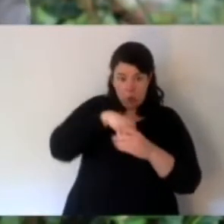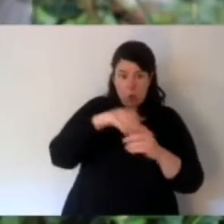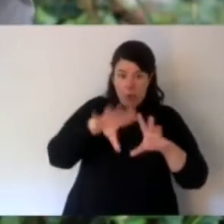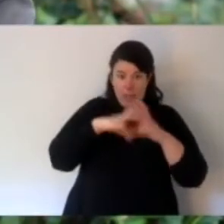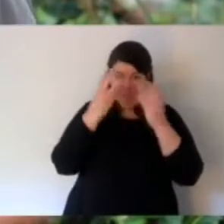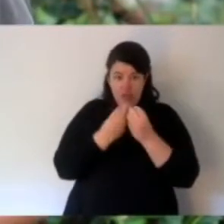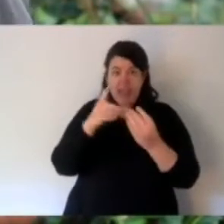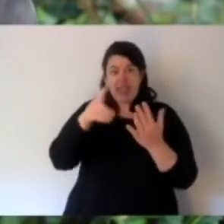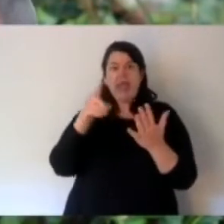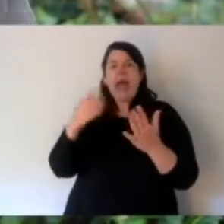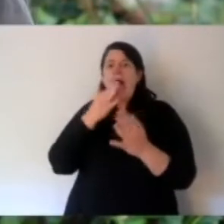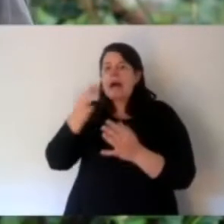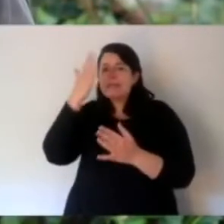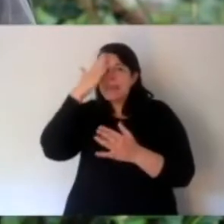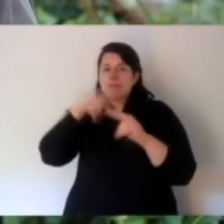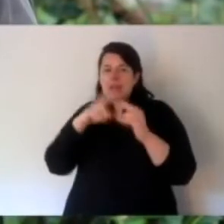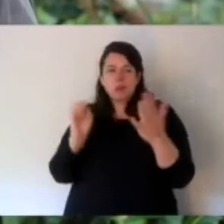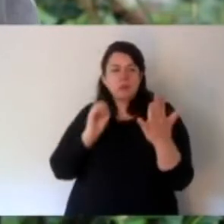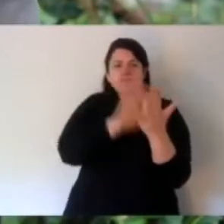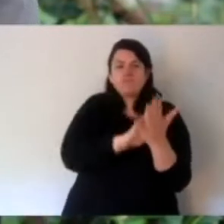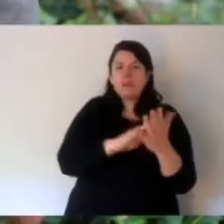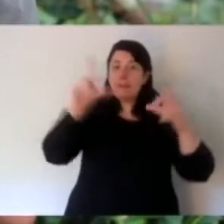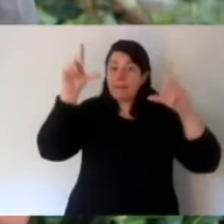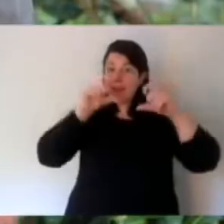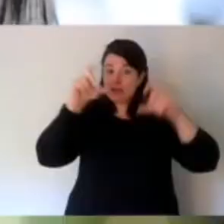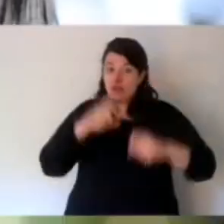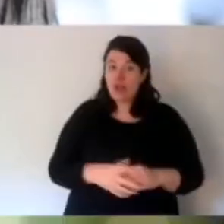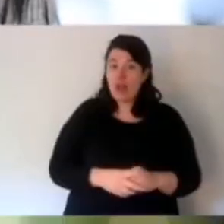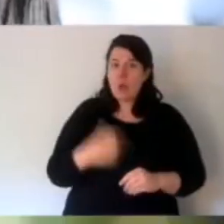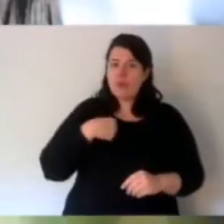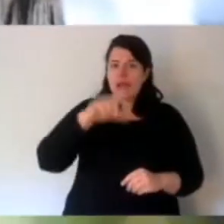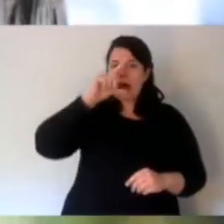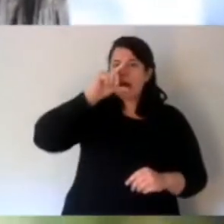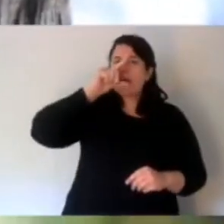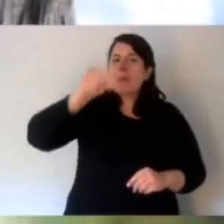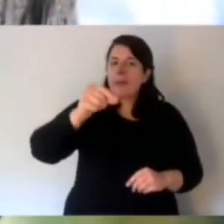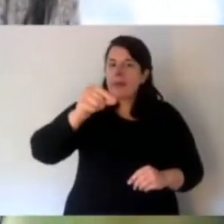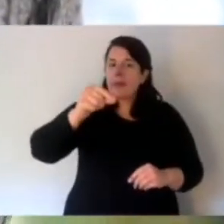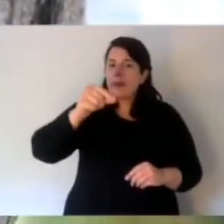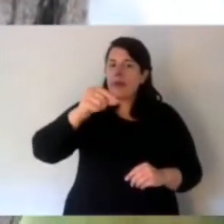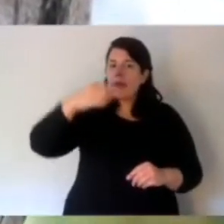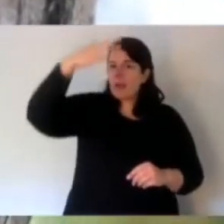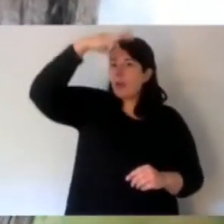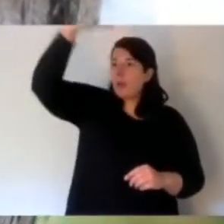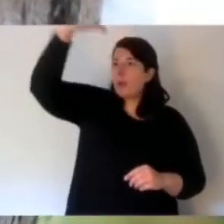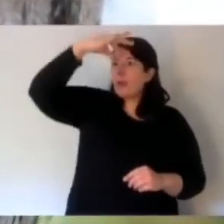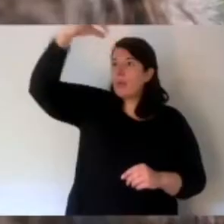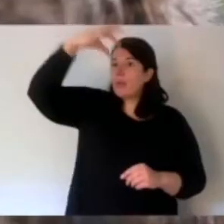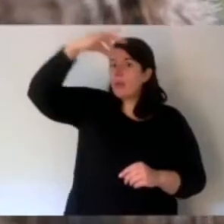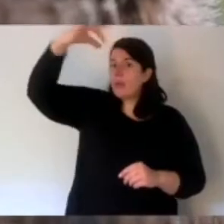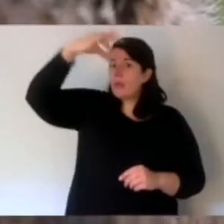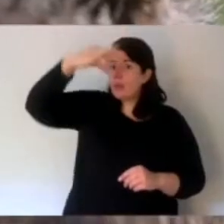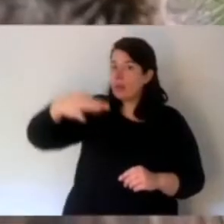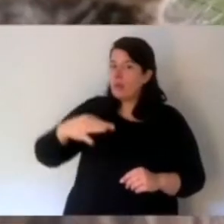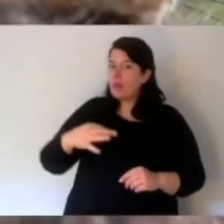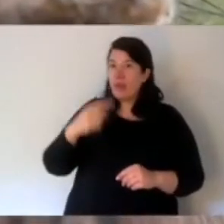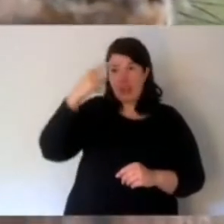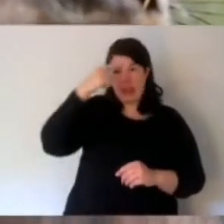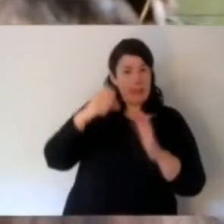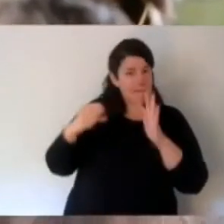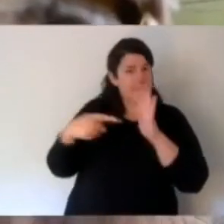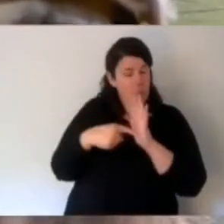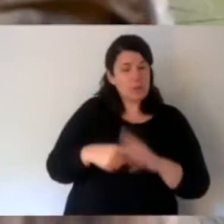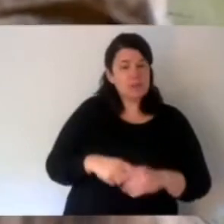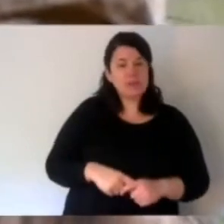in. I want you to put the picture in the comments below. But I want to see that big beak. These little whiskers up top are